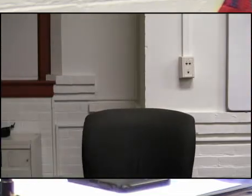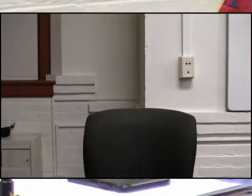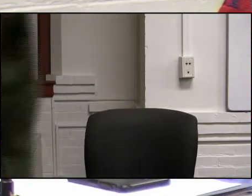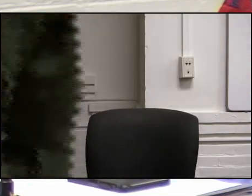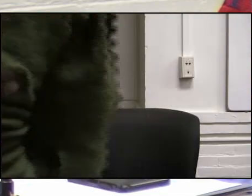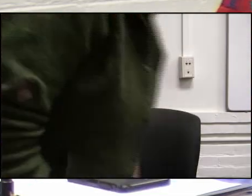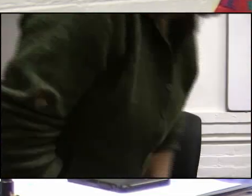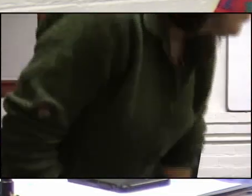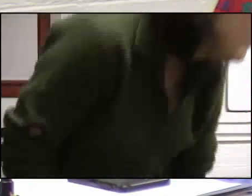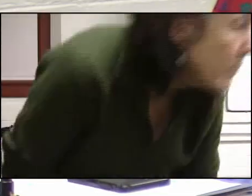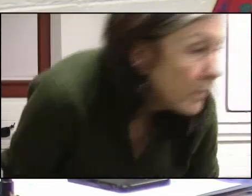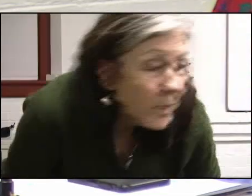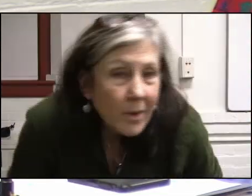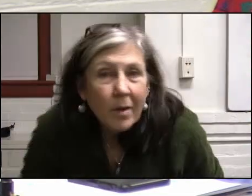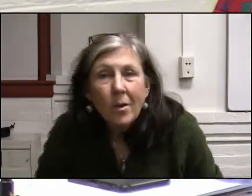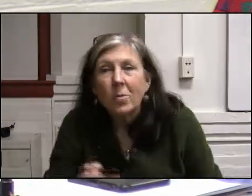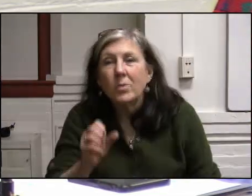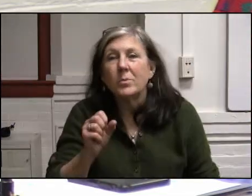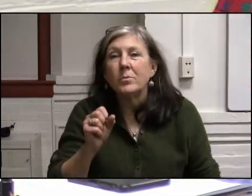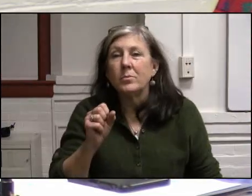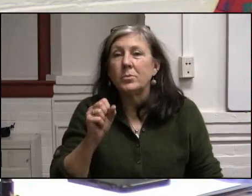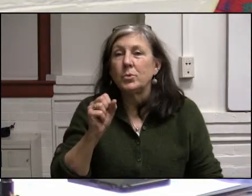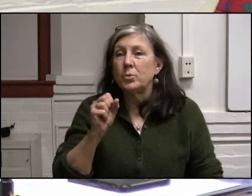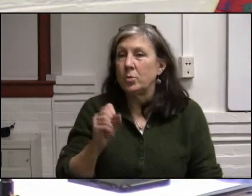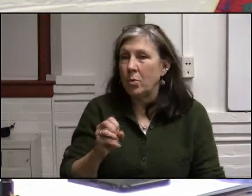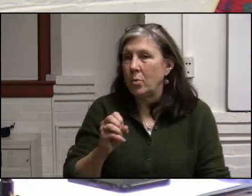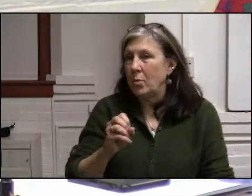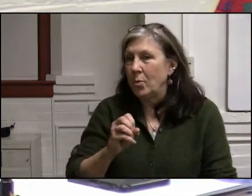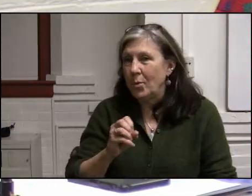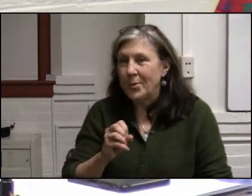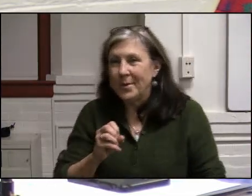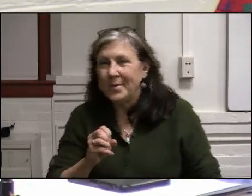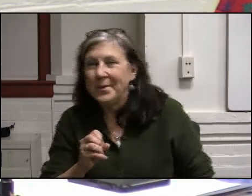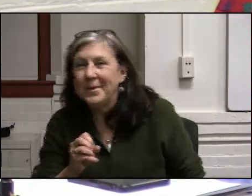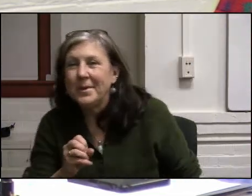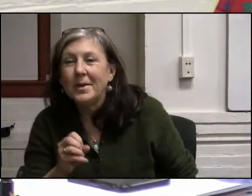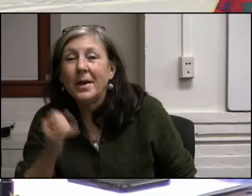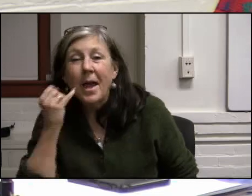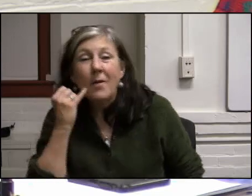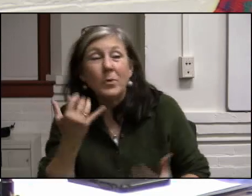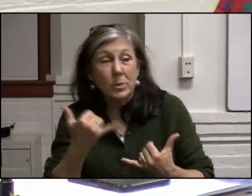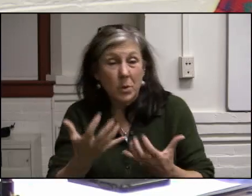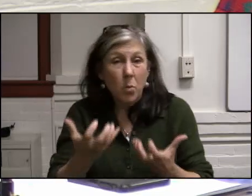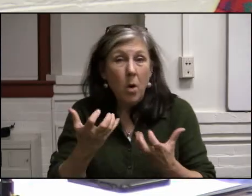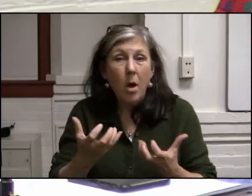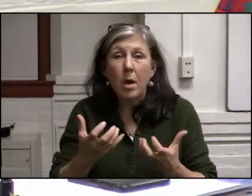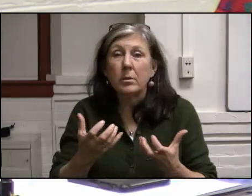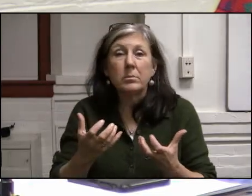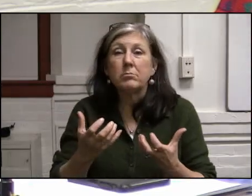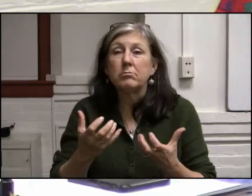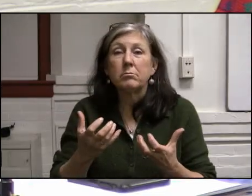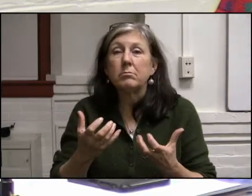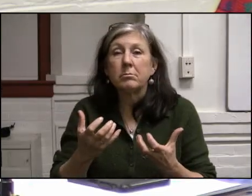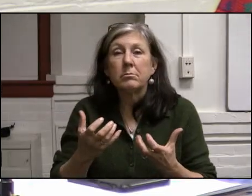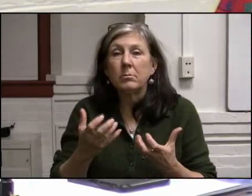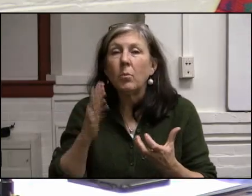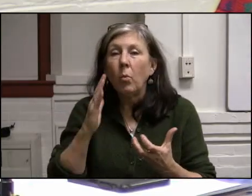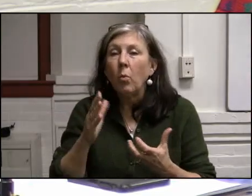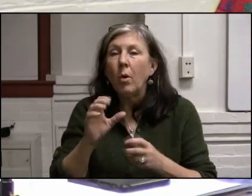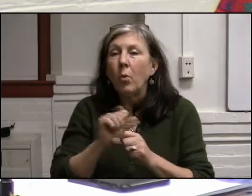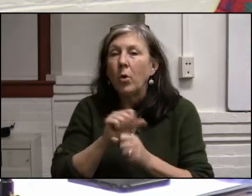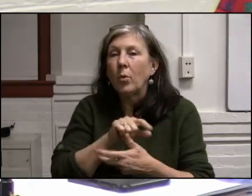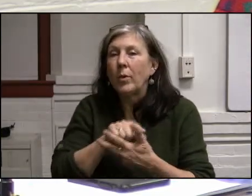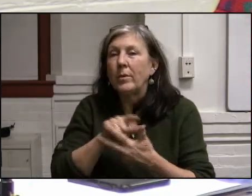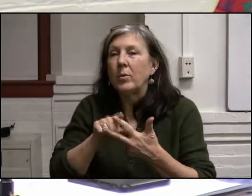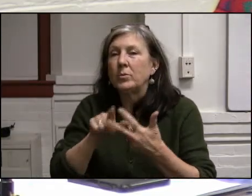during your January meetings. And so if you continue to want that, if you don't give us different direction tonight, we'll go ahead and work with these